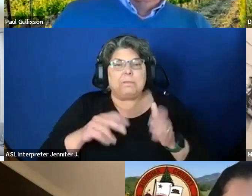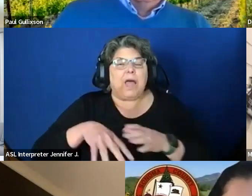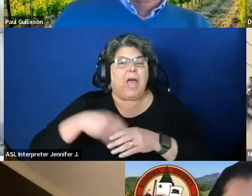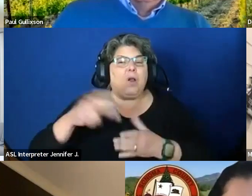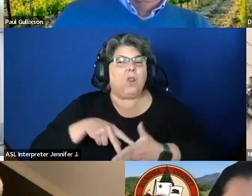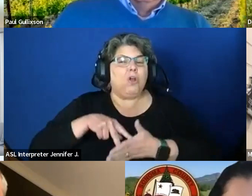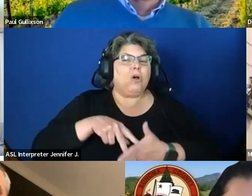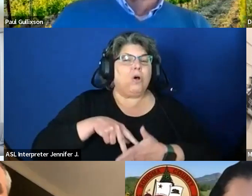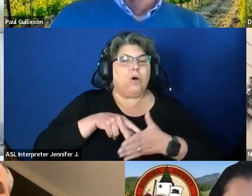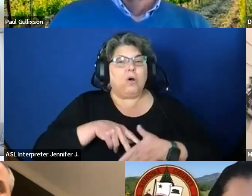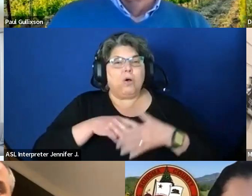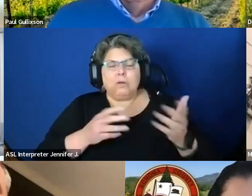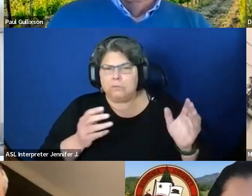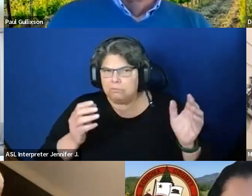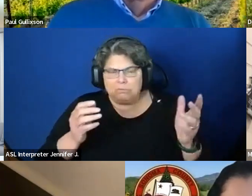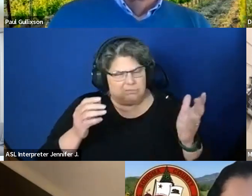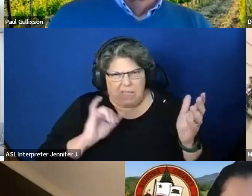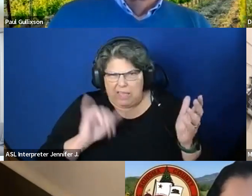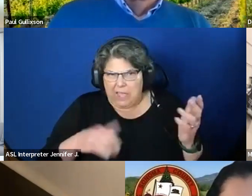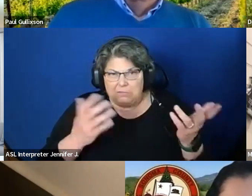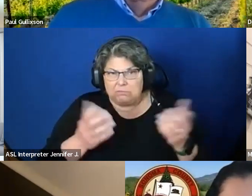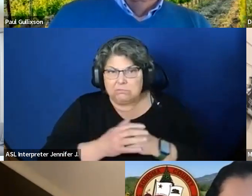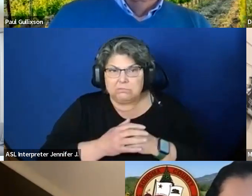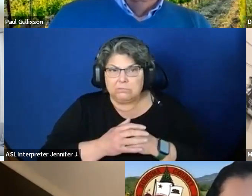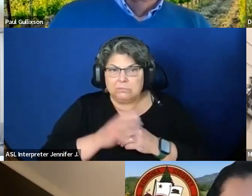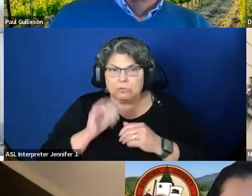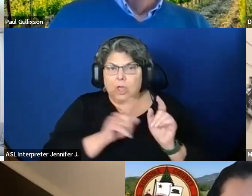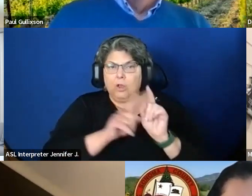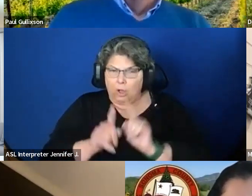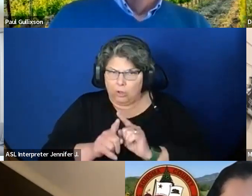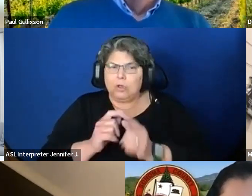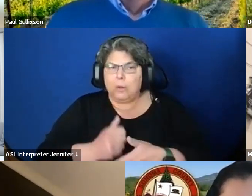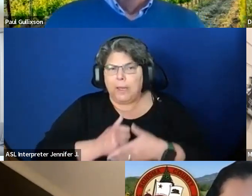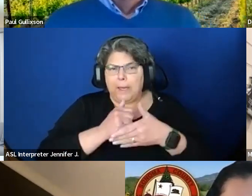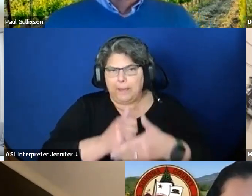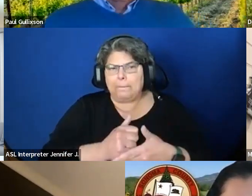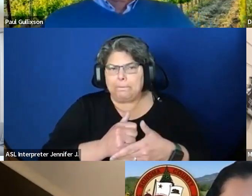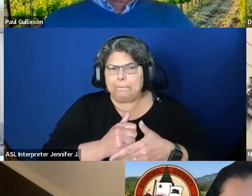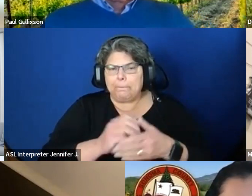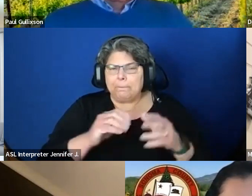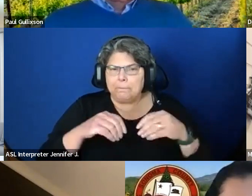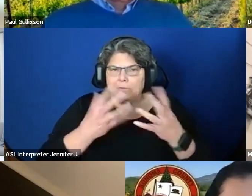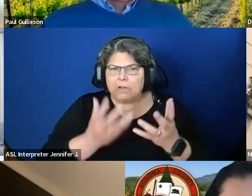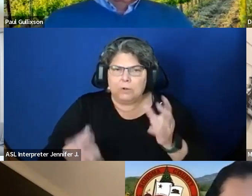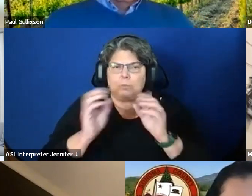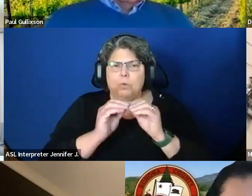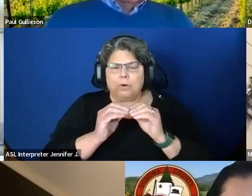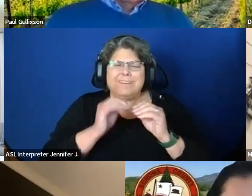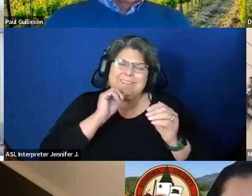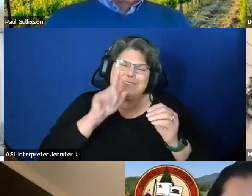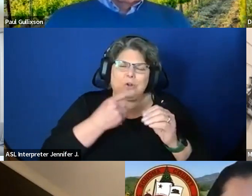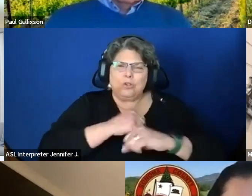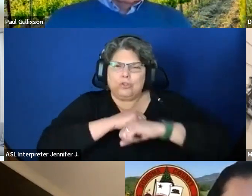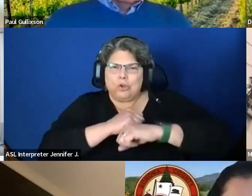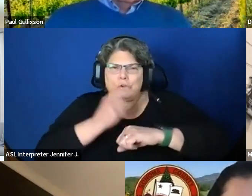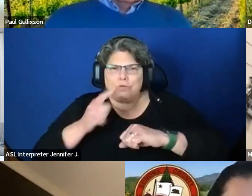things of that nature as well. And so that also assisted in providing some extra, not only security for